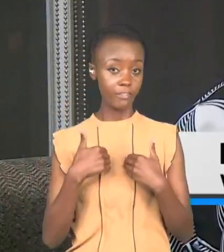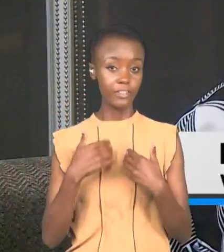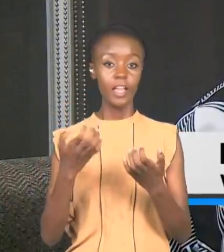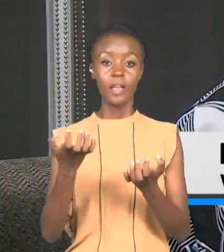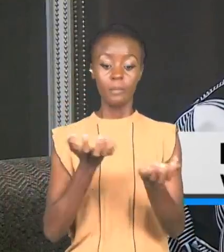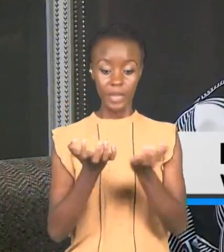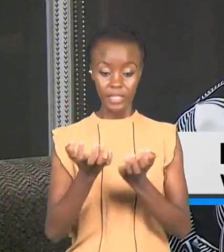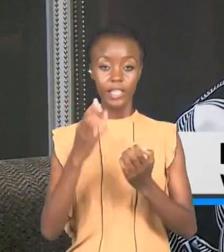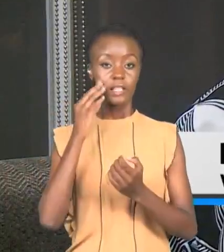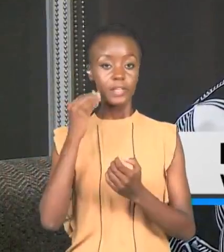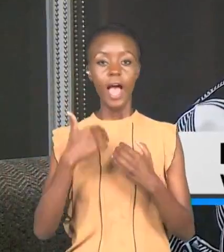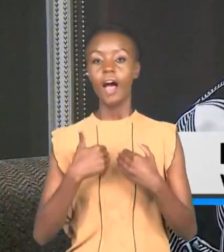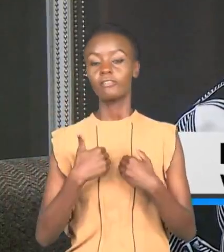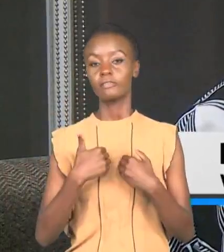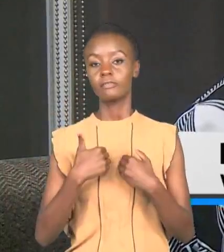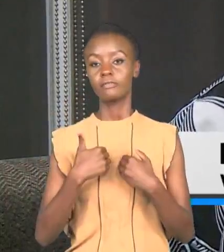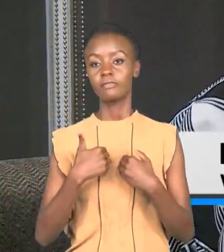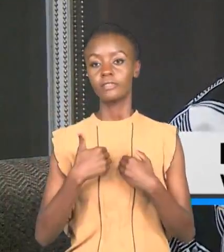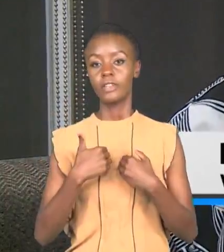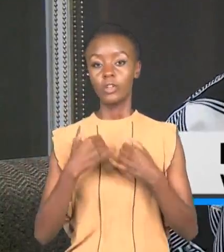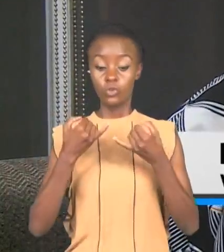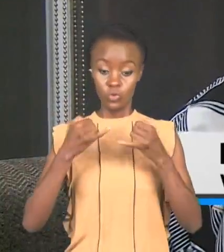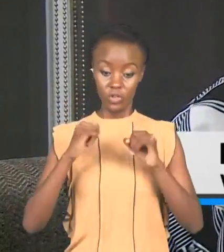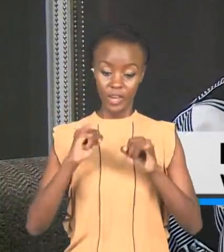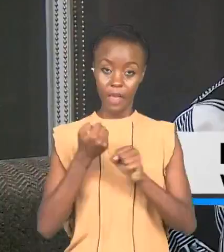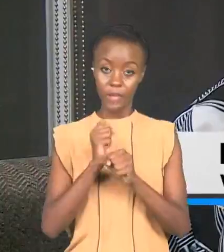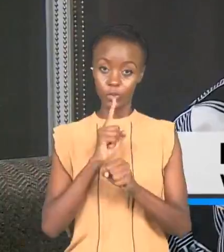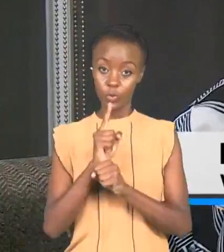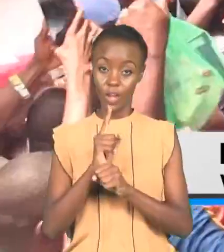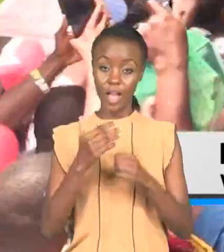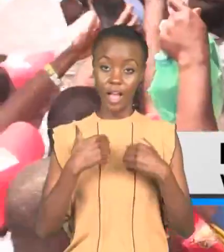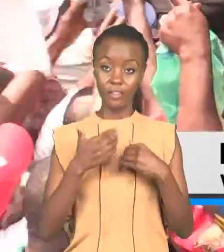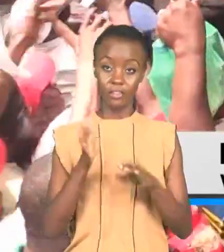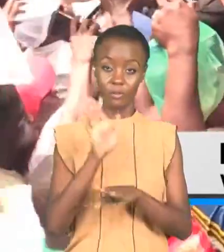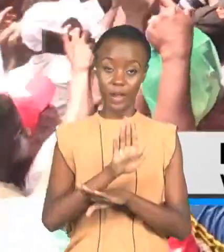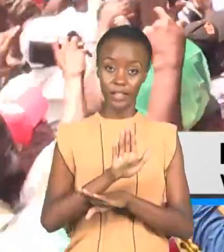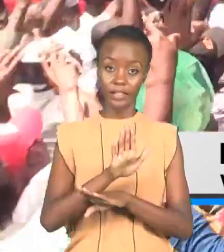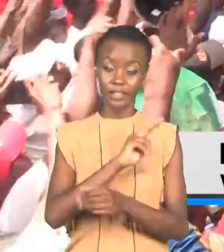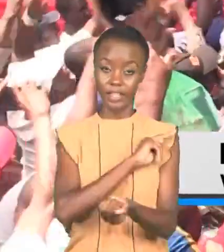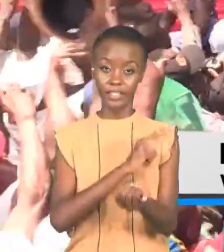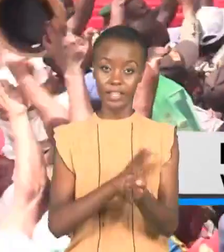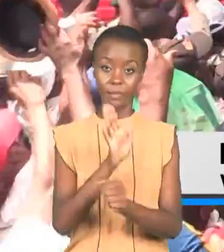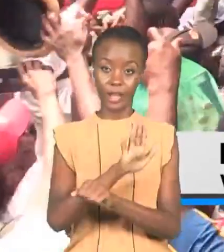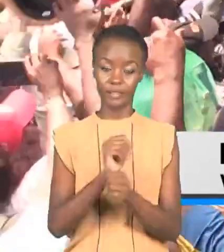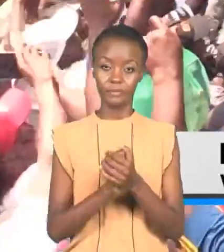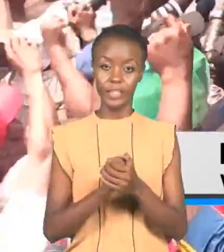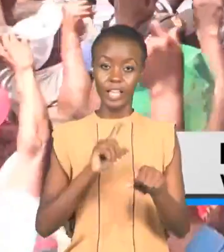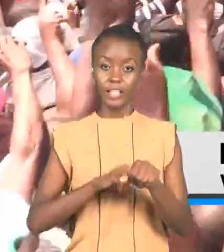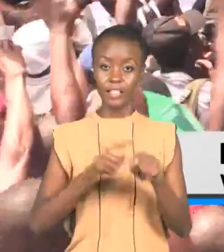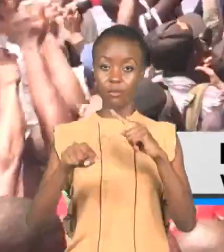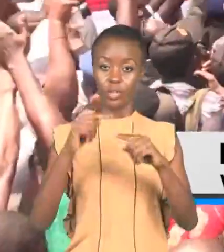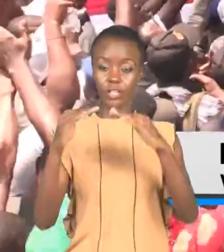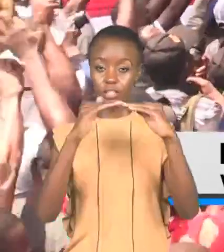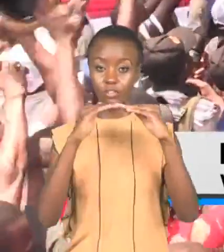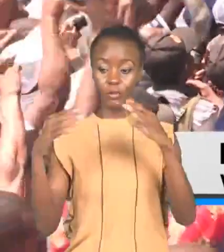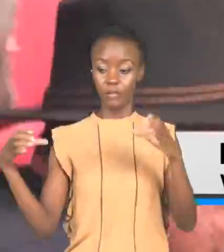business, to try and restore and bring back the country. Since winning the People's Democratic Party